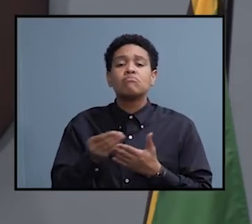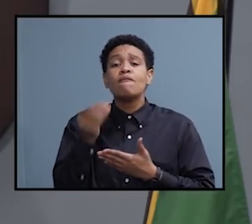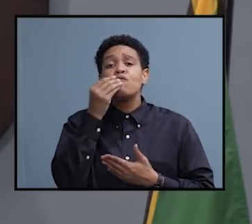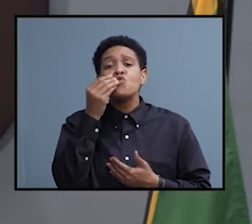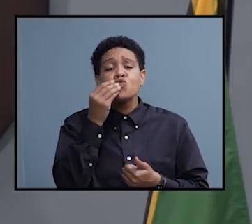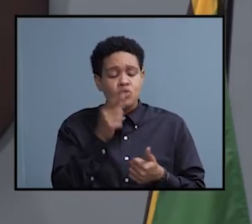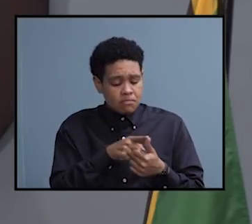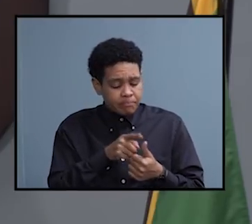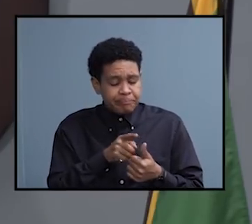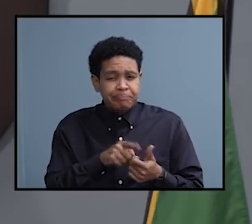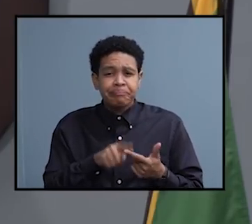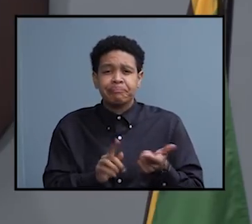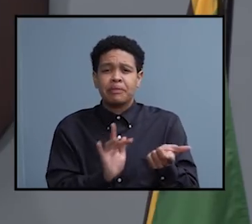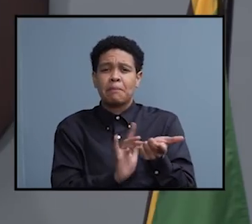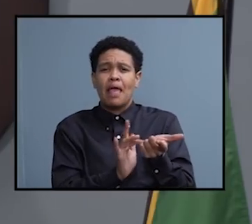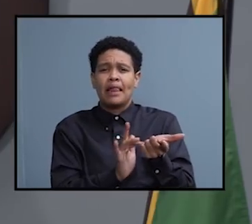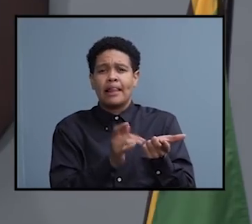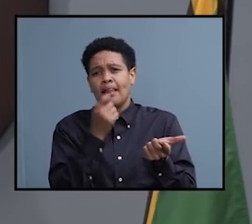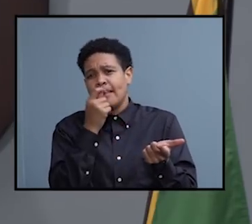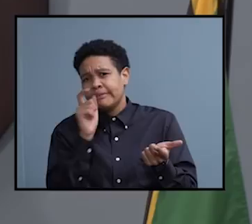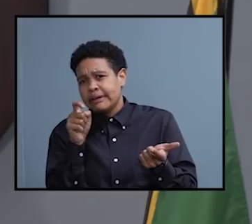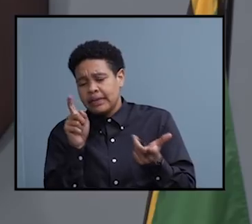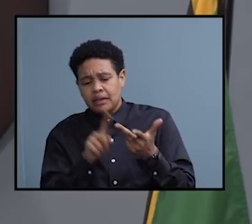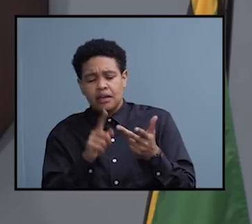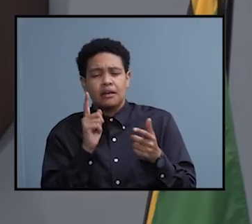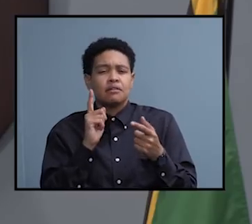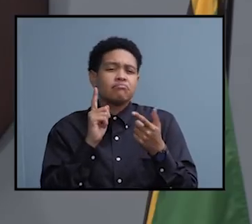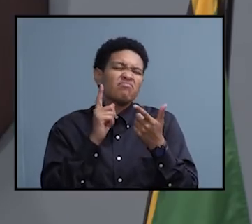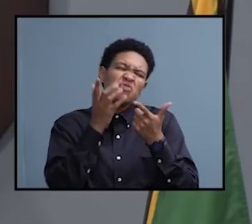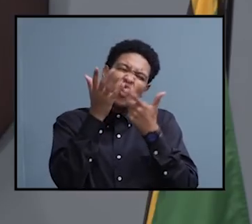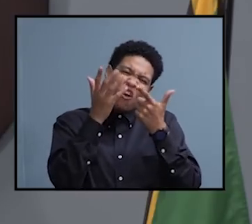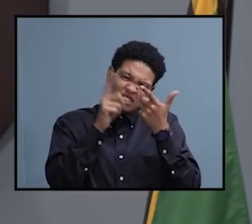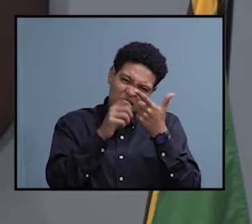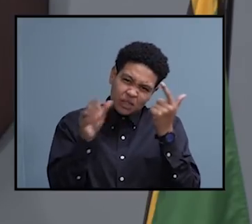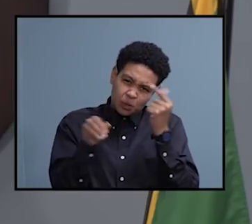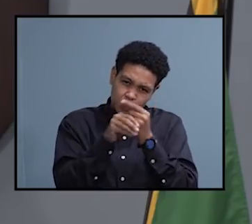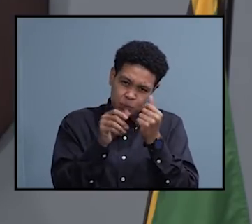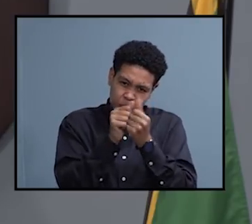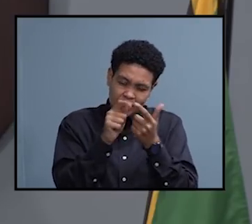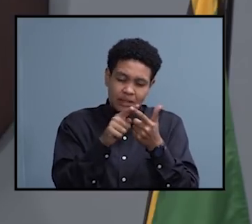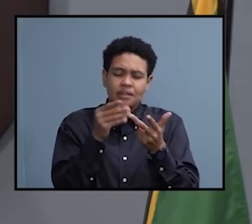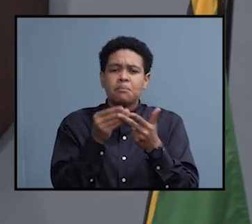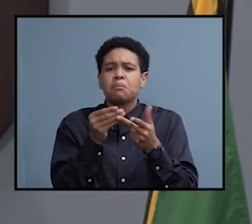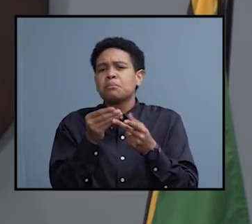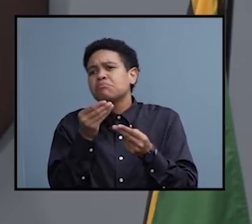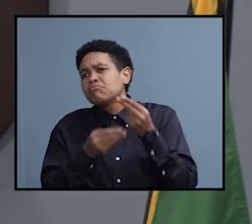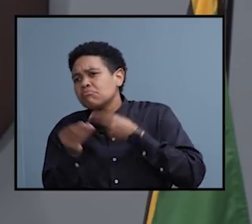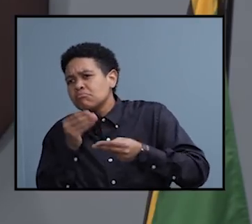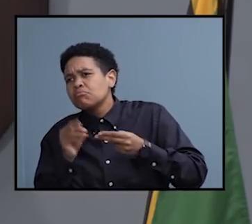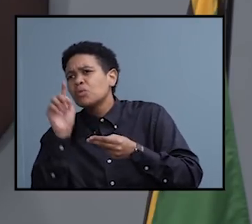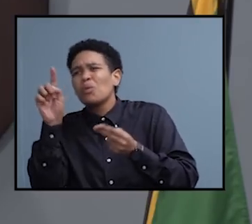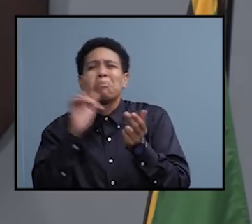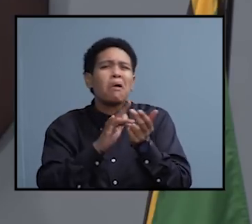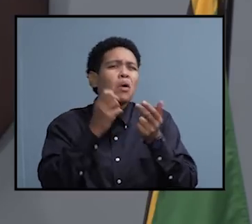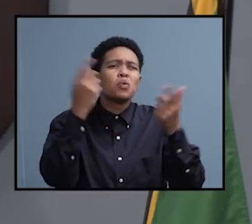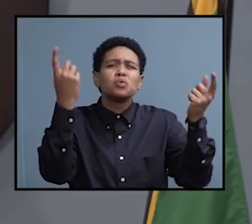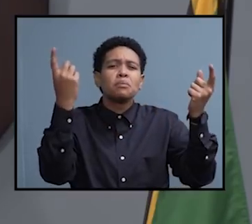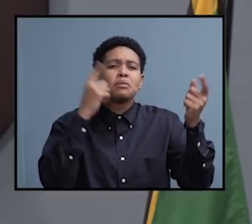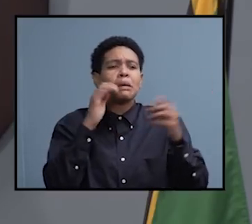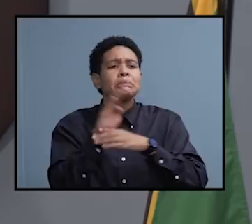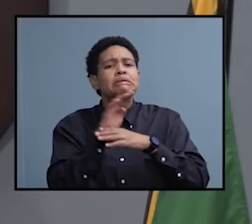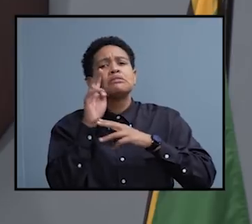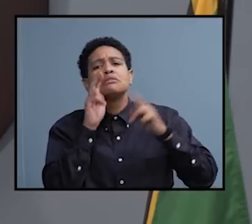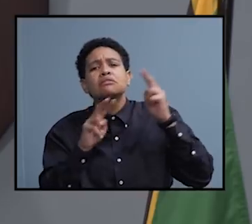food, medical supplies and services, conducting financial transactions and oversight of their business